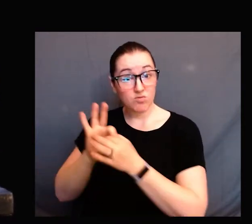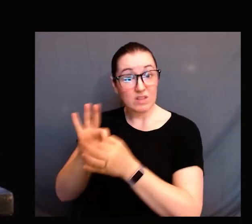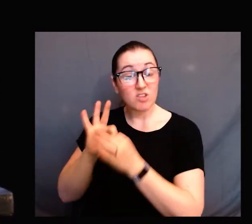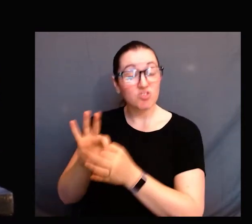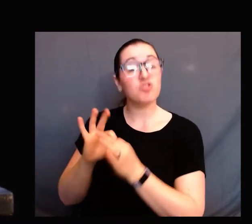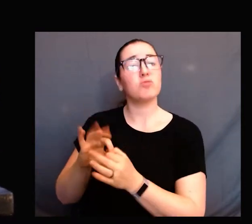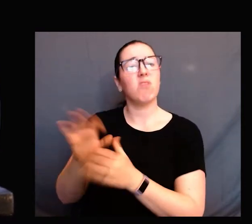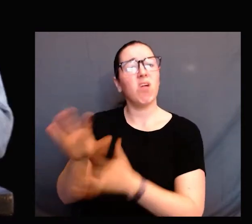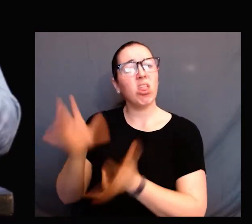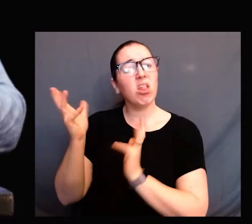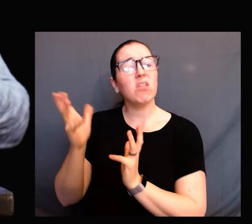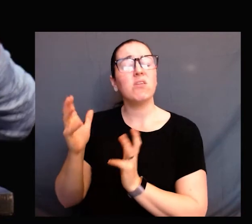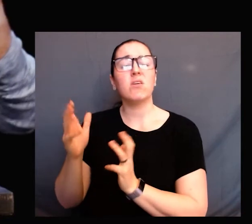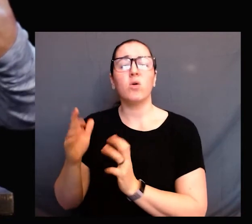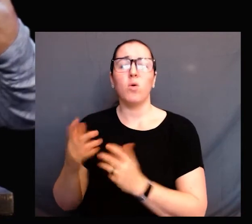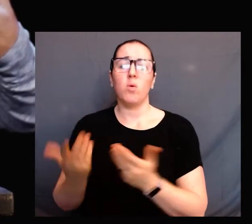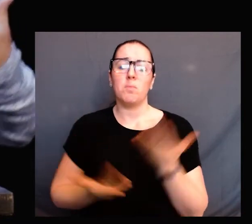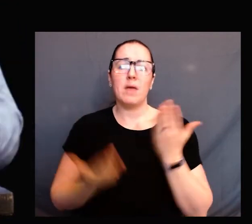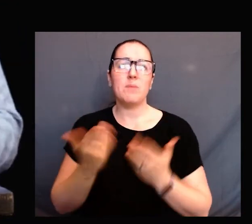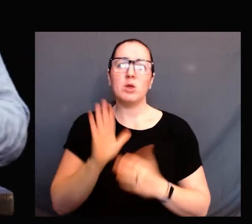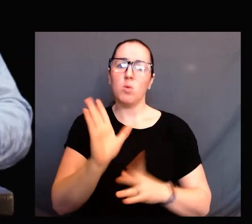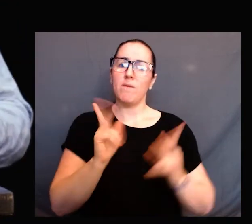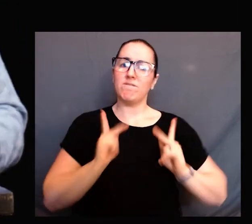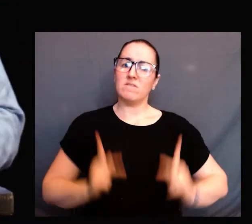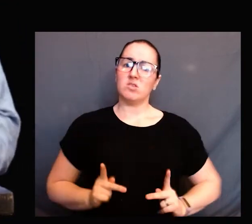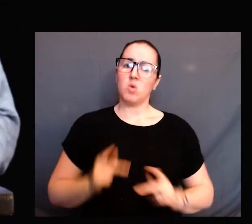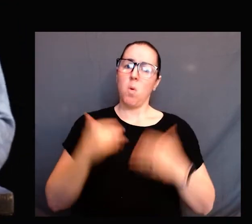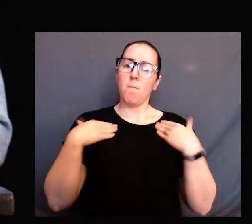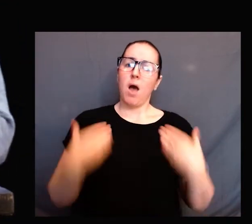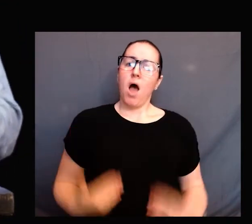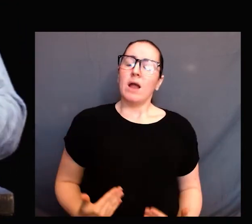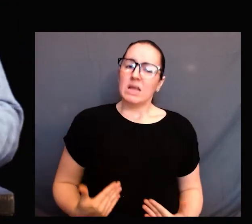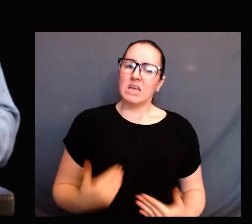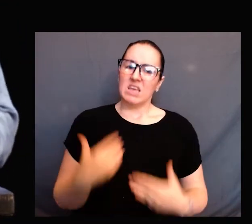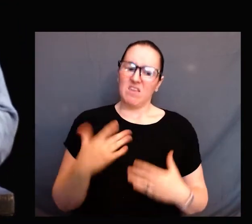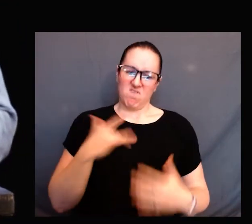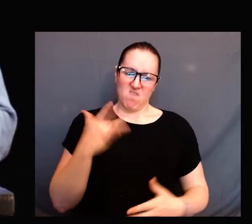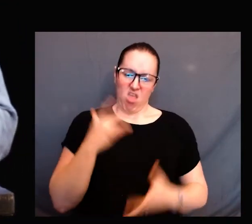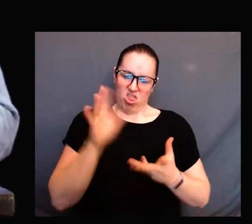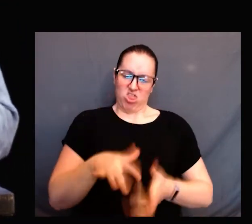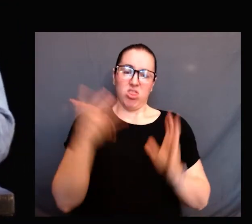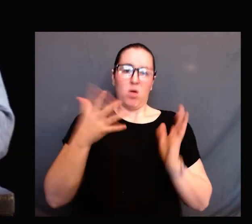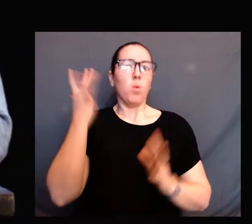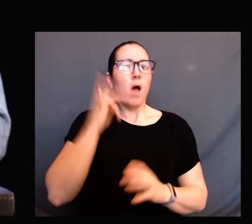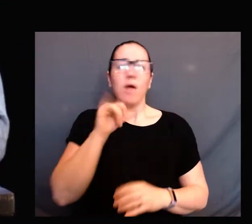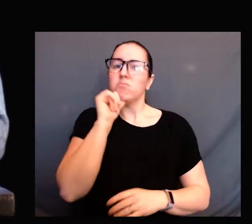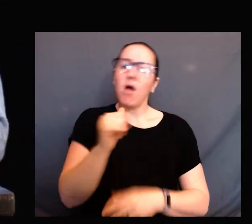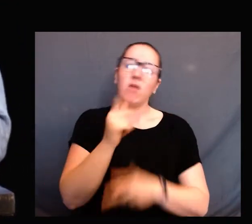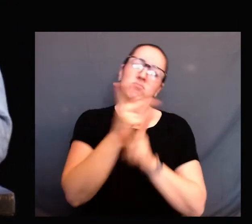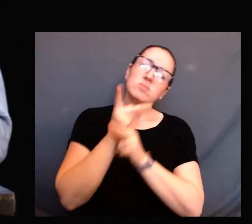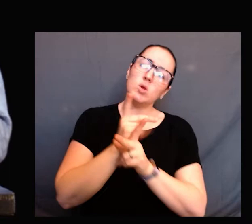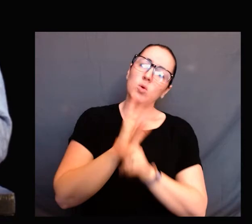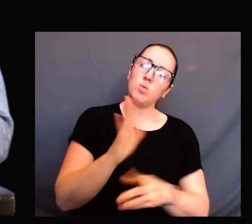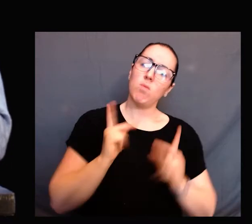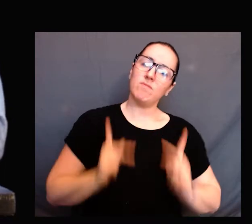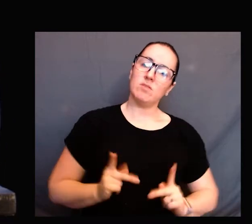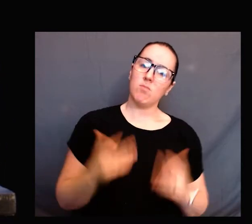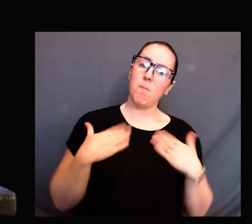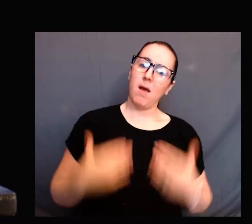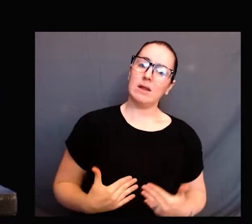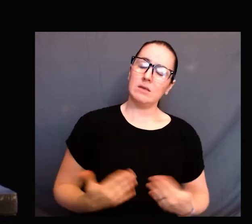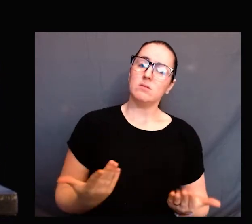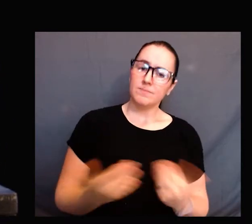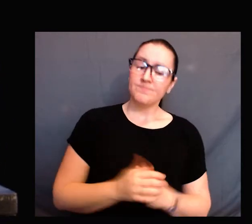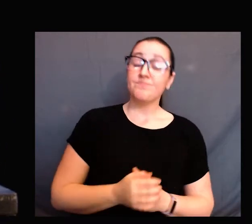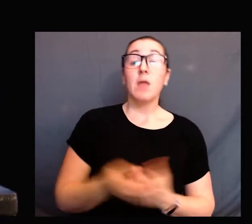kids. Maybe you've crashed in relation to your physical body because you've not taken the proper care of your